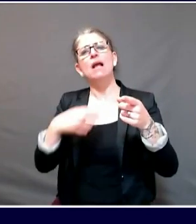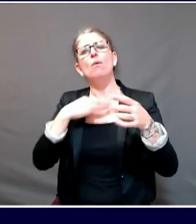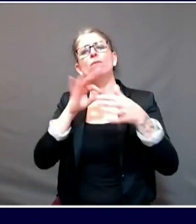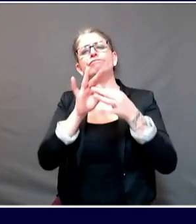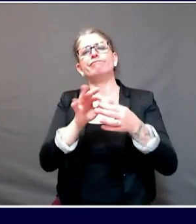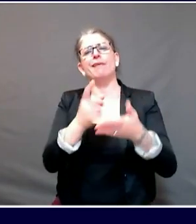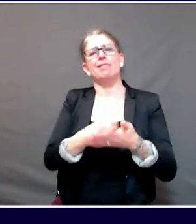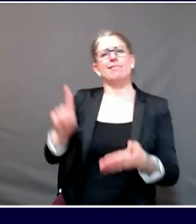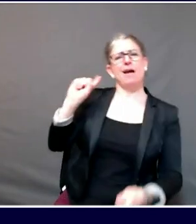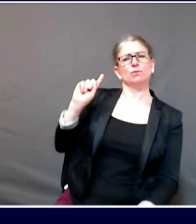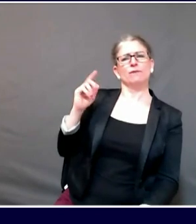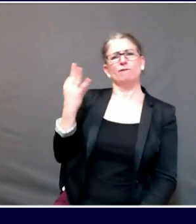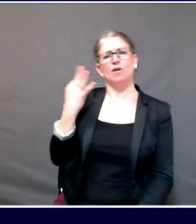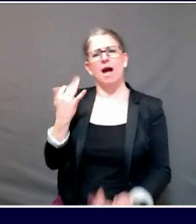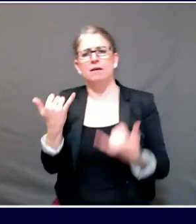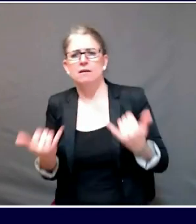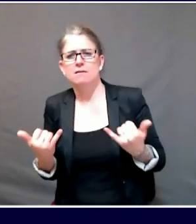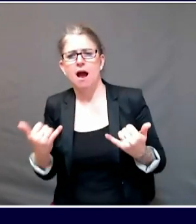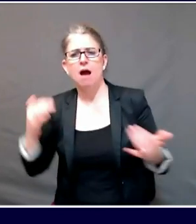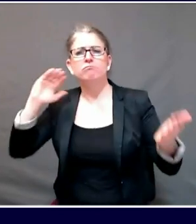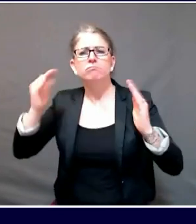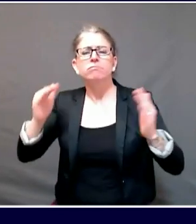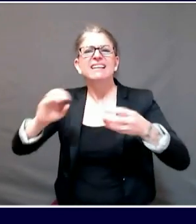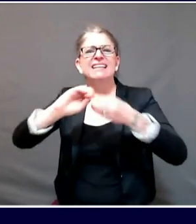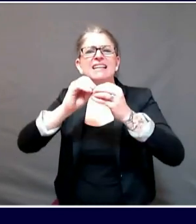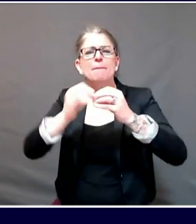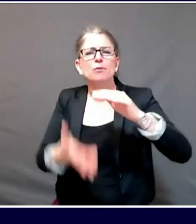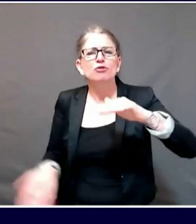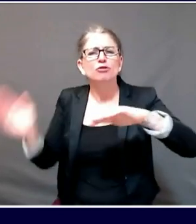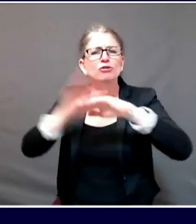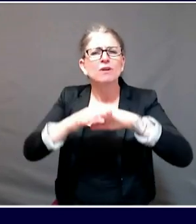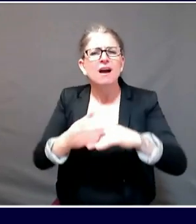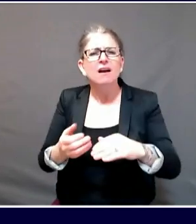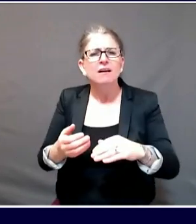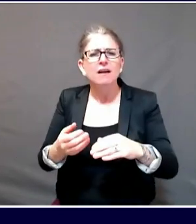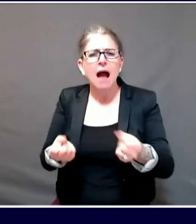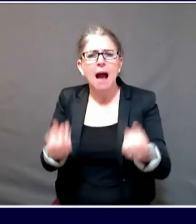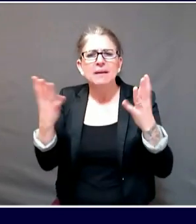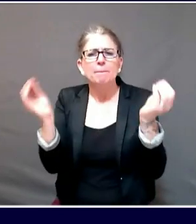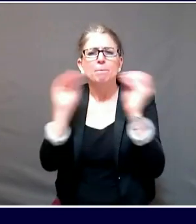Sure. I'm going to turn it over to Joe Lawler next.